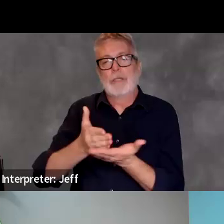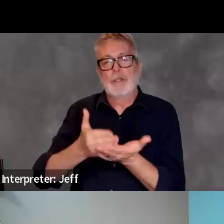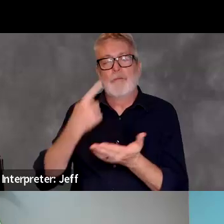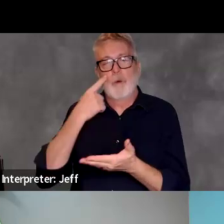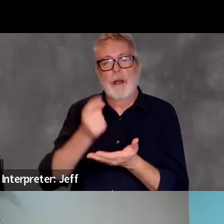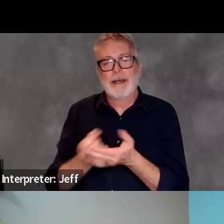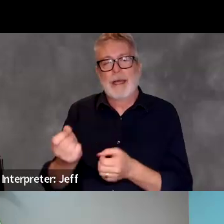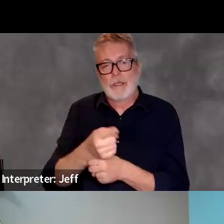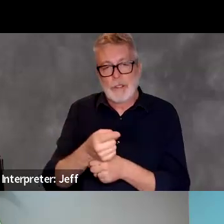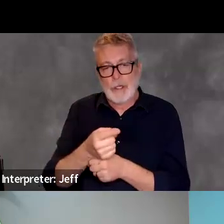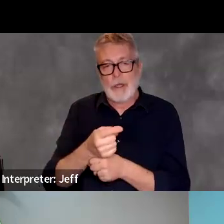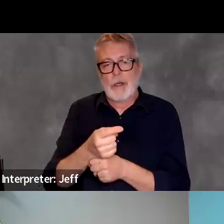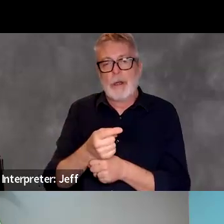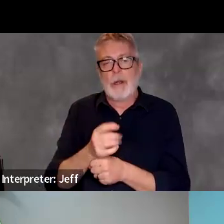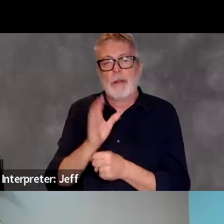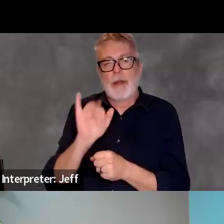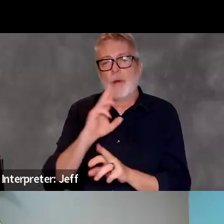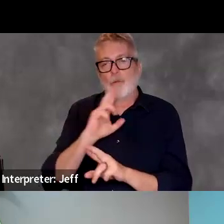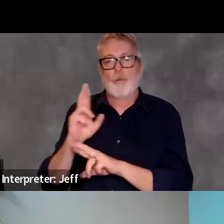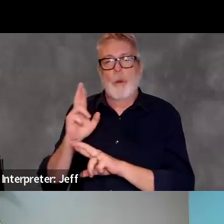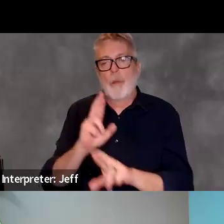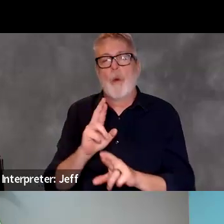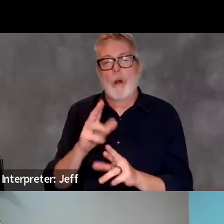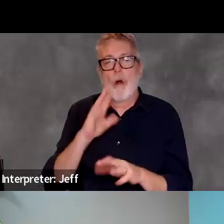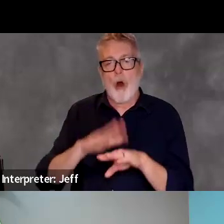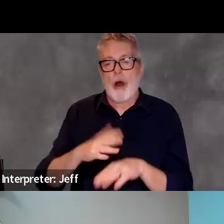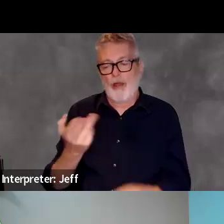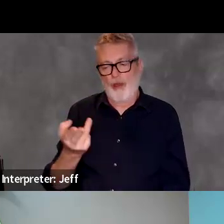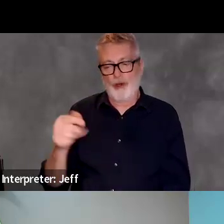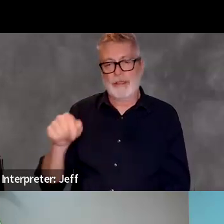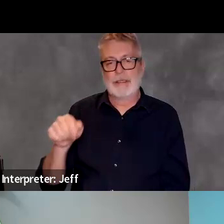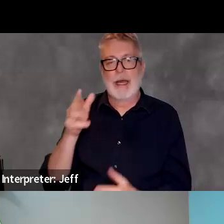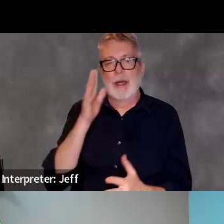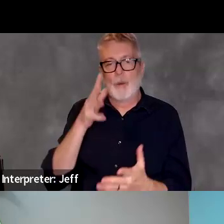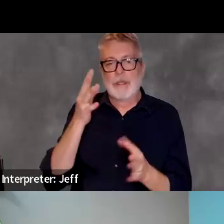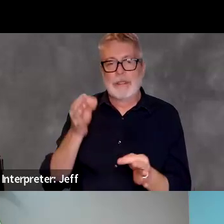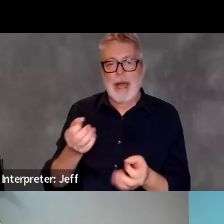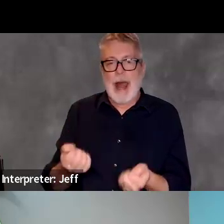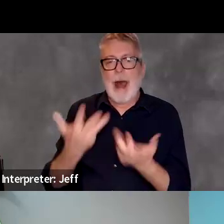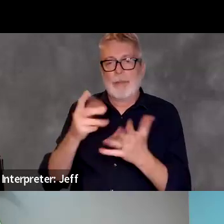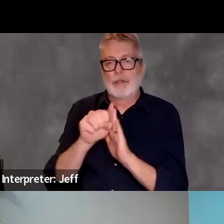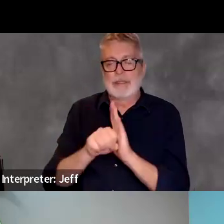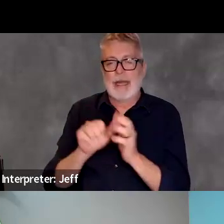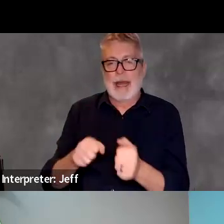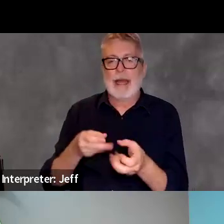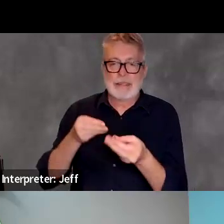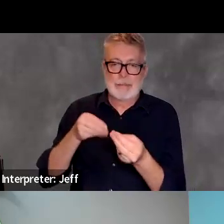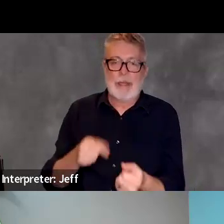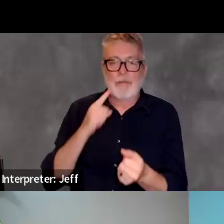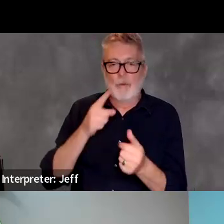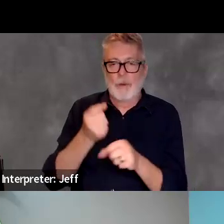That's what the report that they come out with on Thursday will decide how much the state can spend for the next